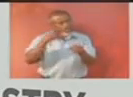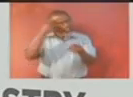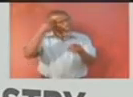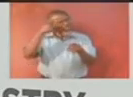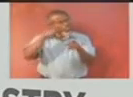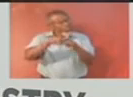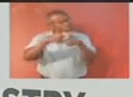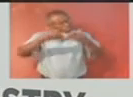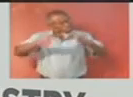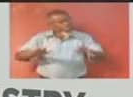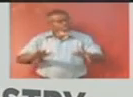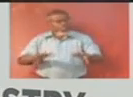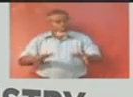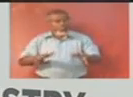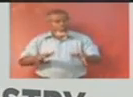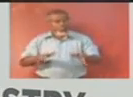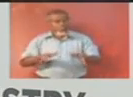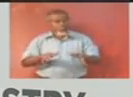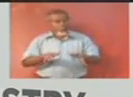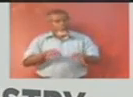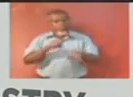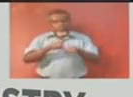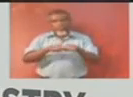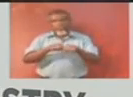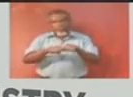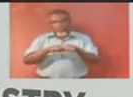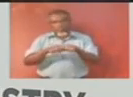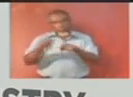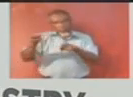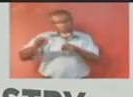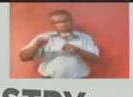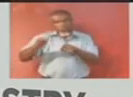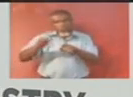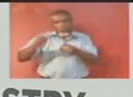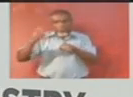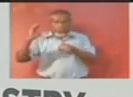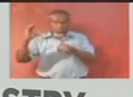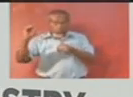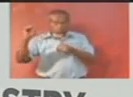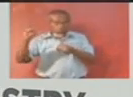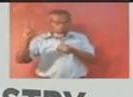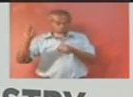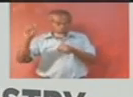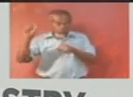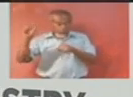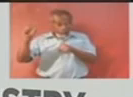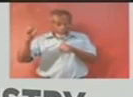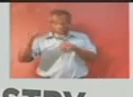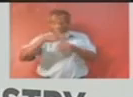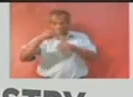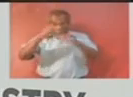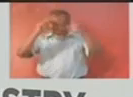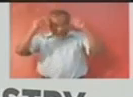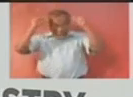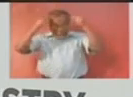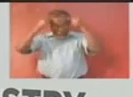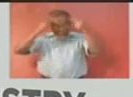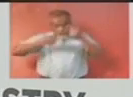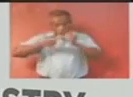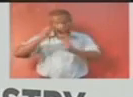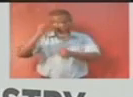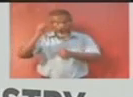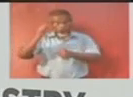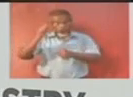between the COVAX facility and the government of Trinidad and Tobago to provide a minimum of 20% of